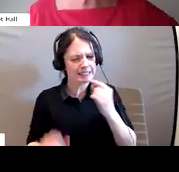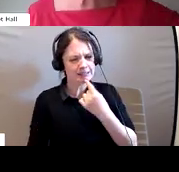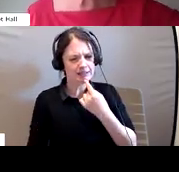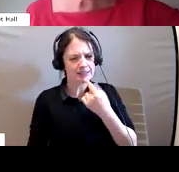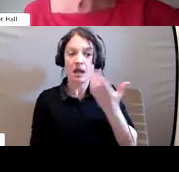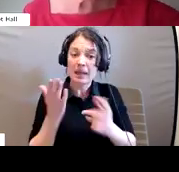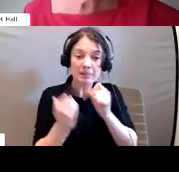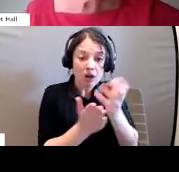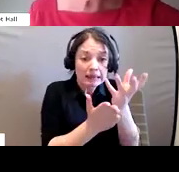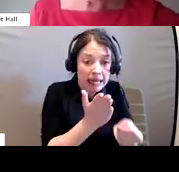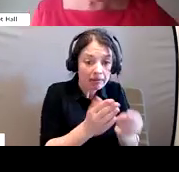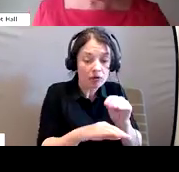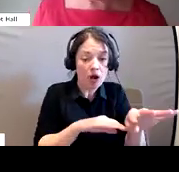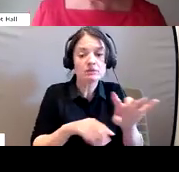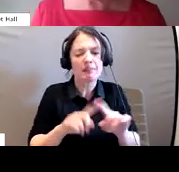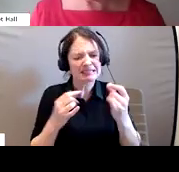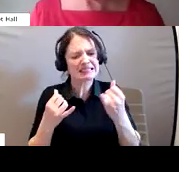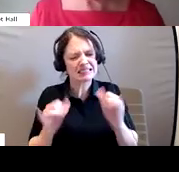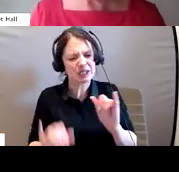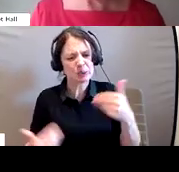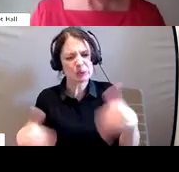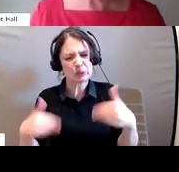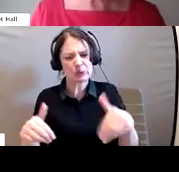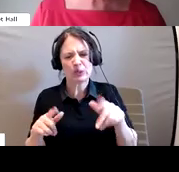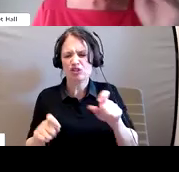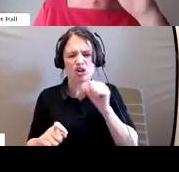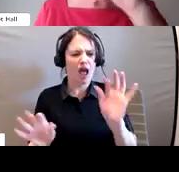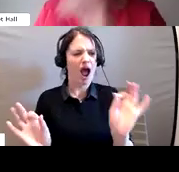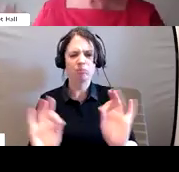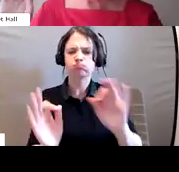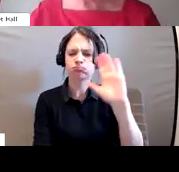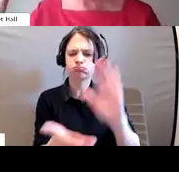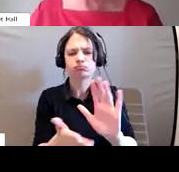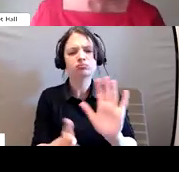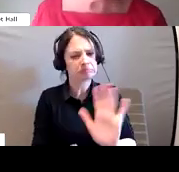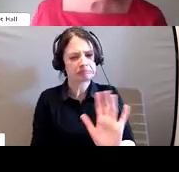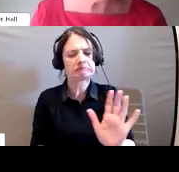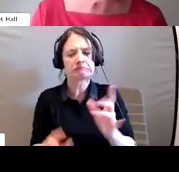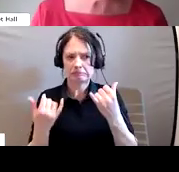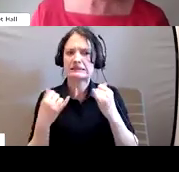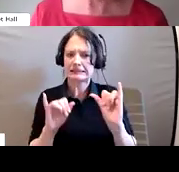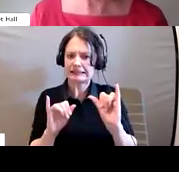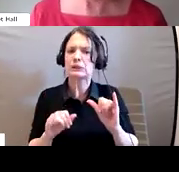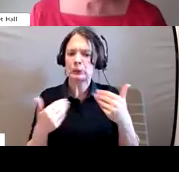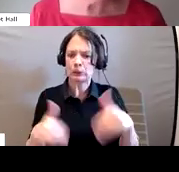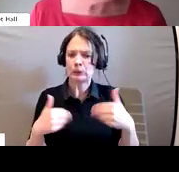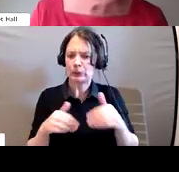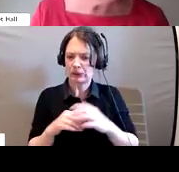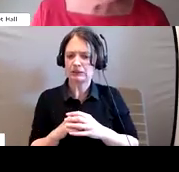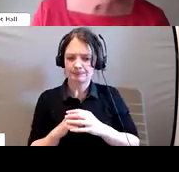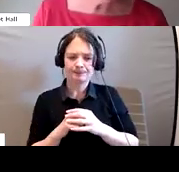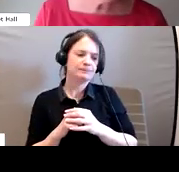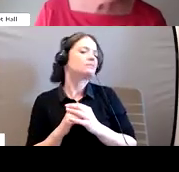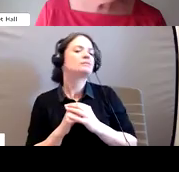we shouldn't minimize it because that clear connection to lethality is not present in the